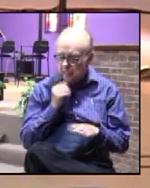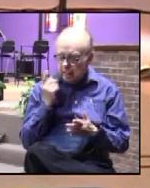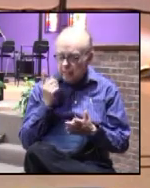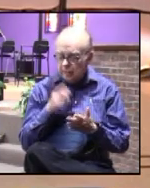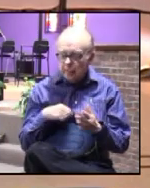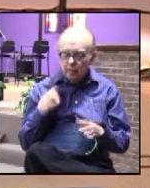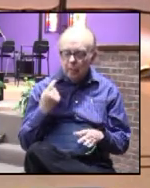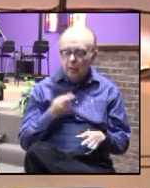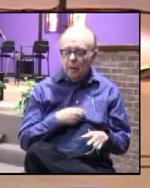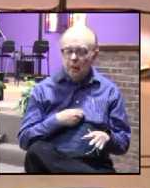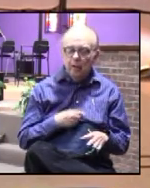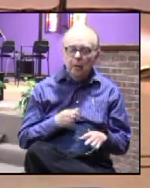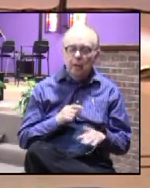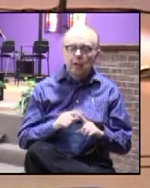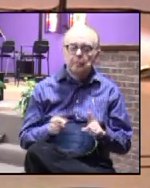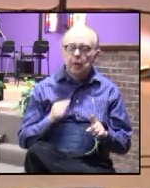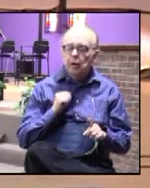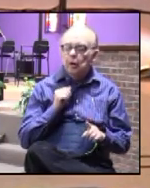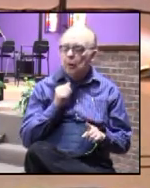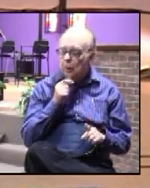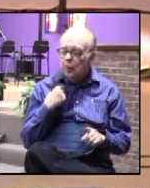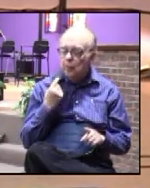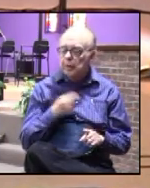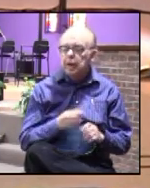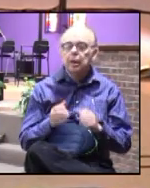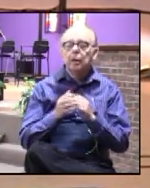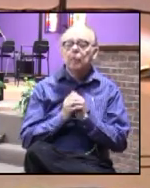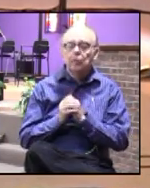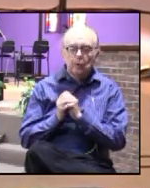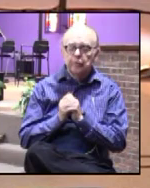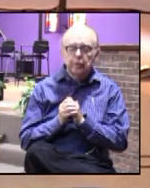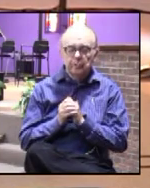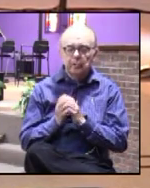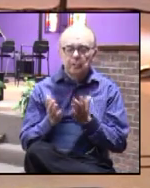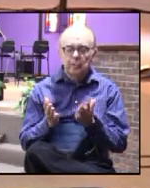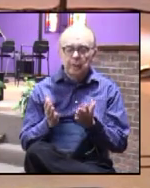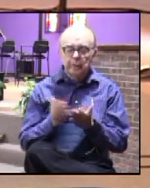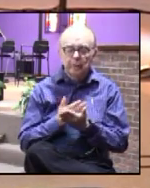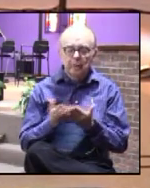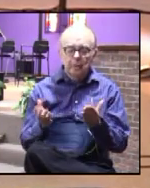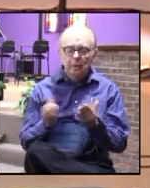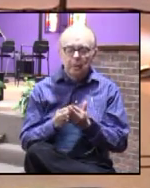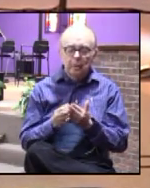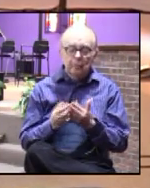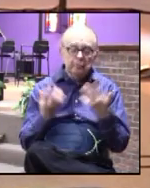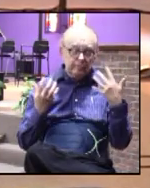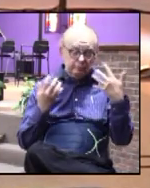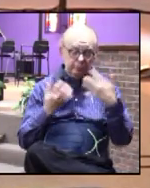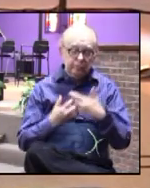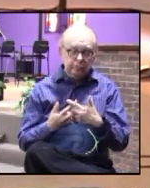do, but who we worship, then everything else falls in line.